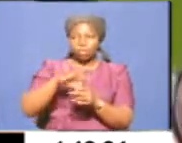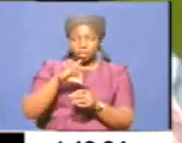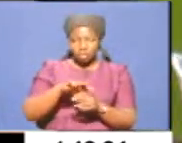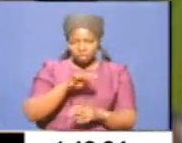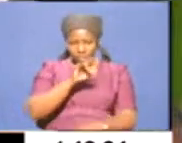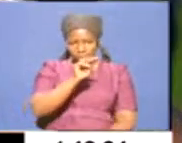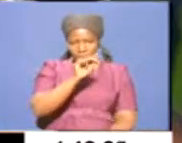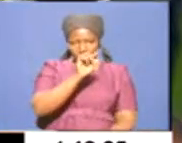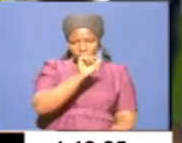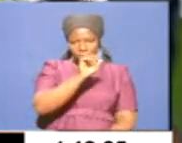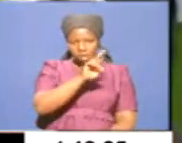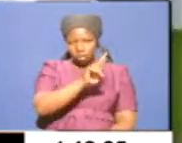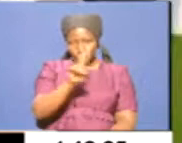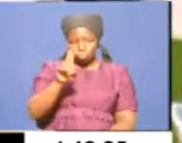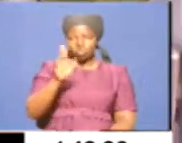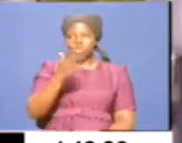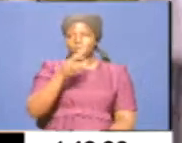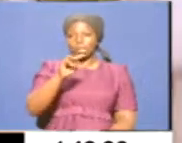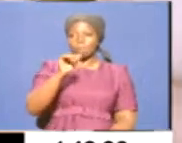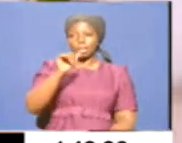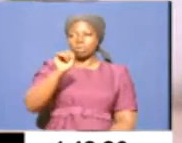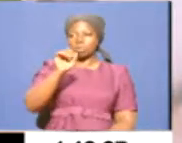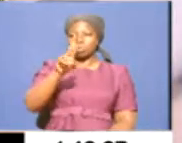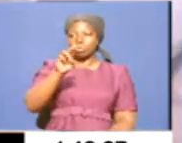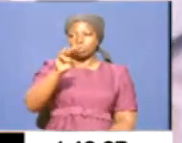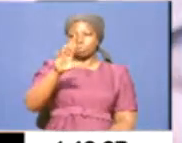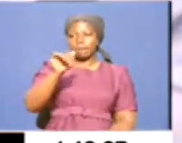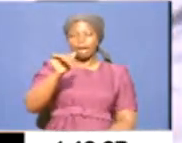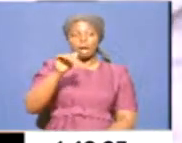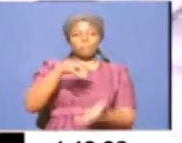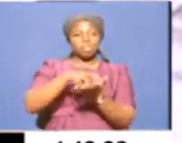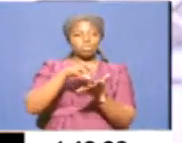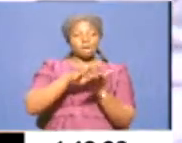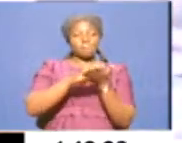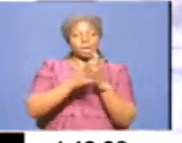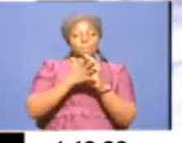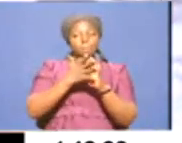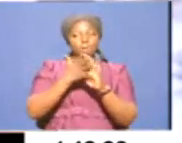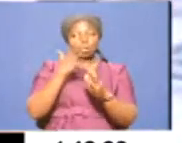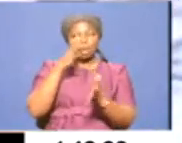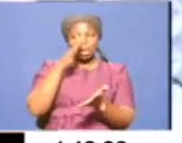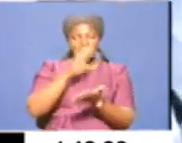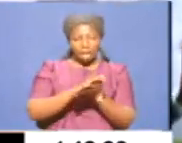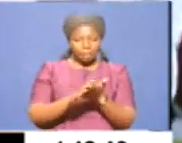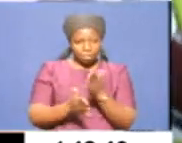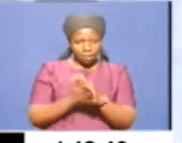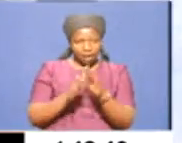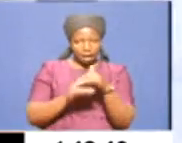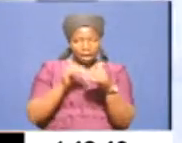seat fell vacant in June this year following the death of Harrison Ngui.